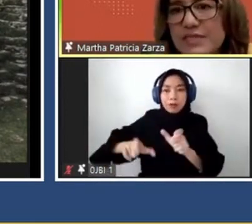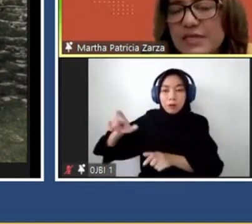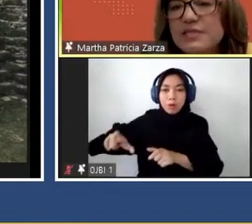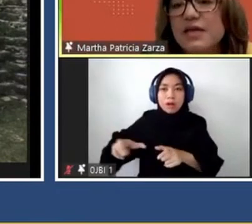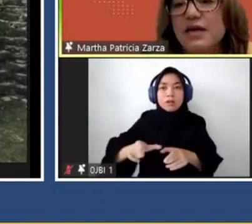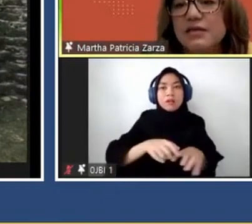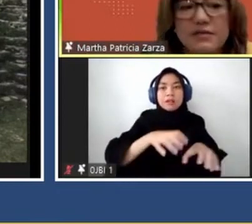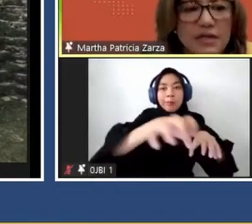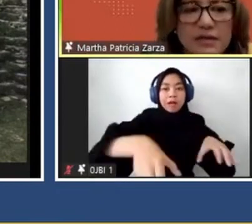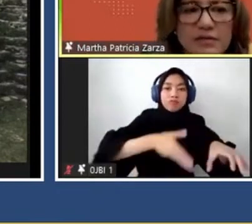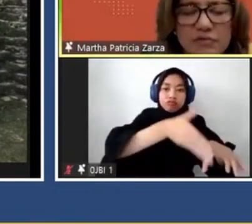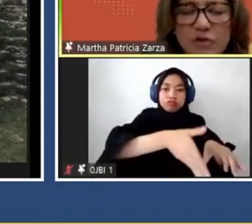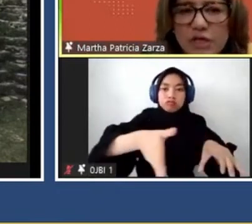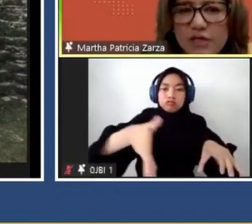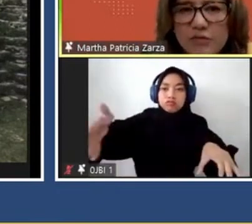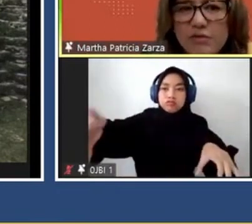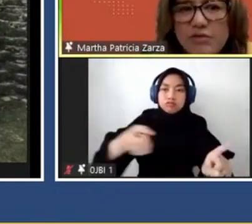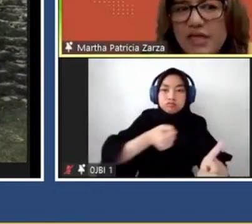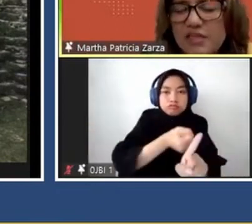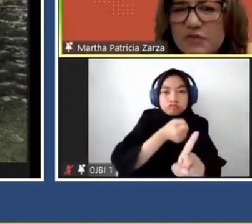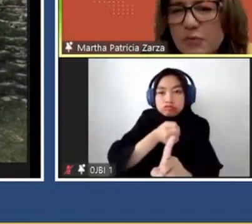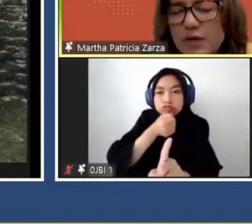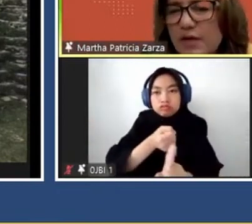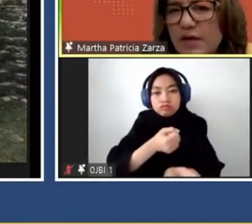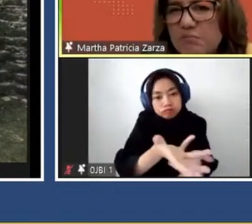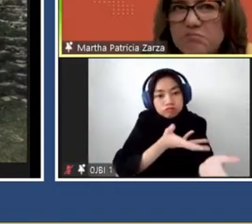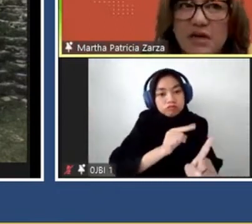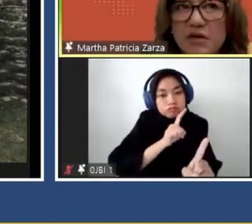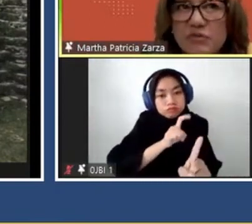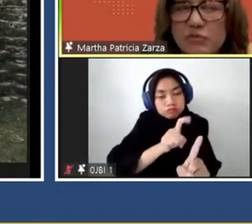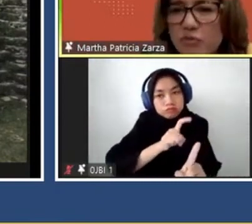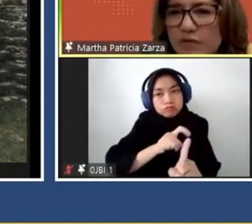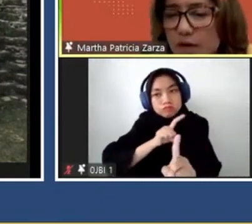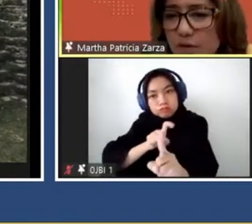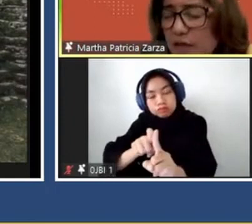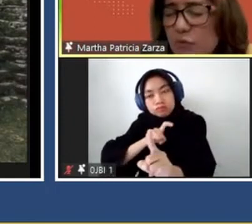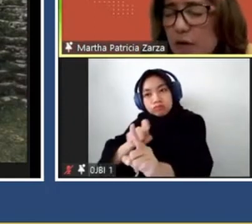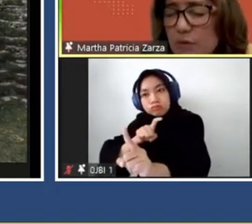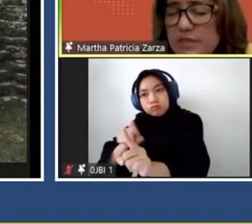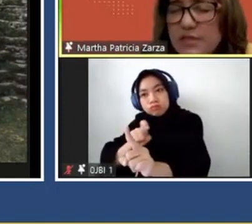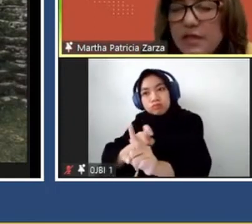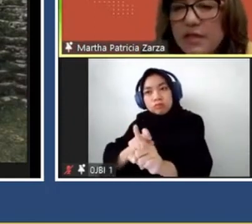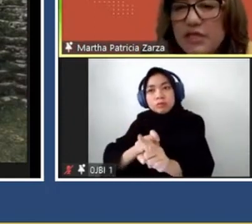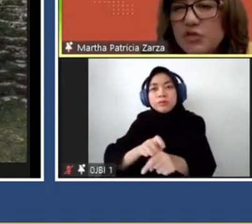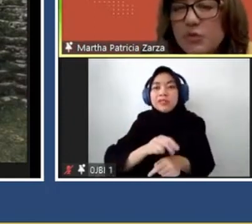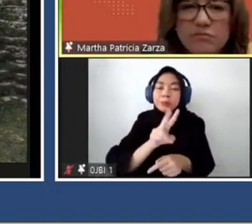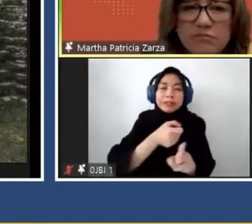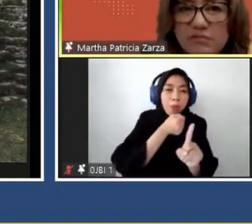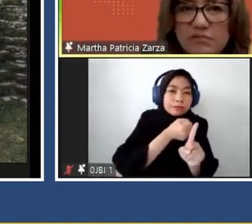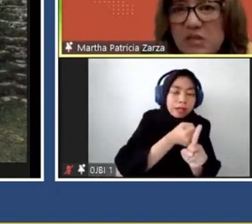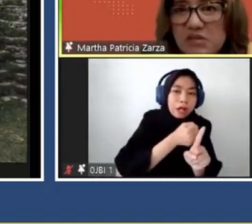the places and talking. The interviews were around 2 hours,